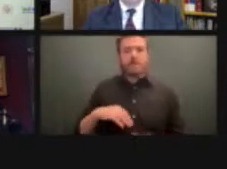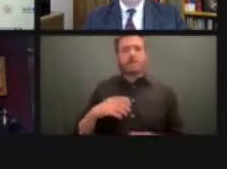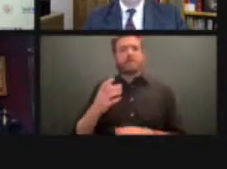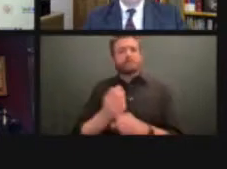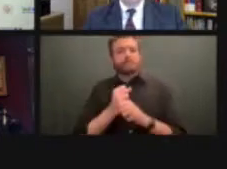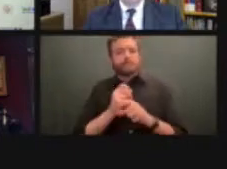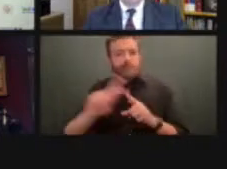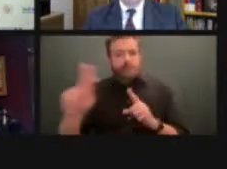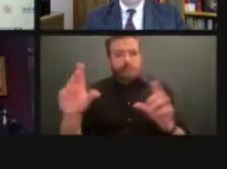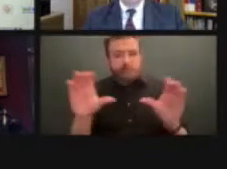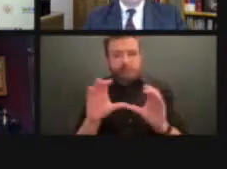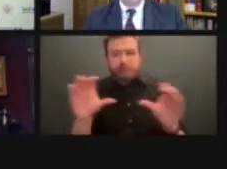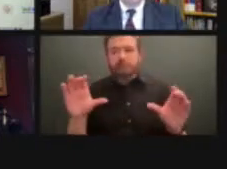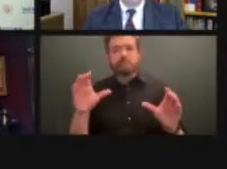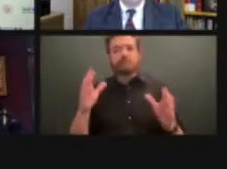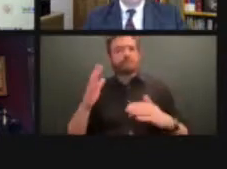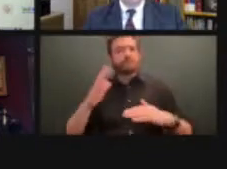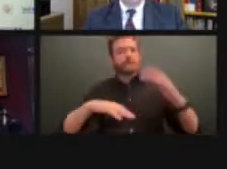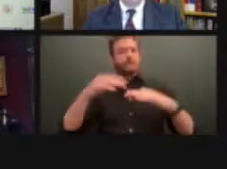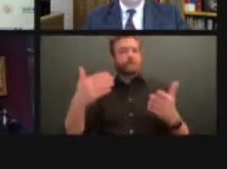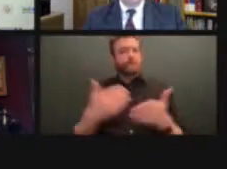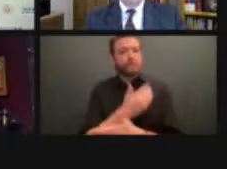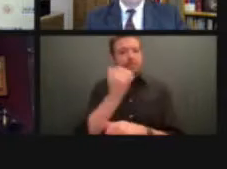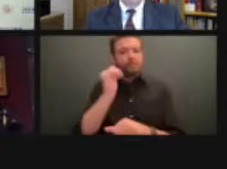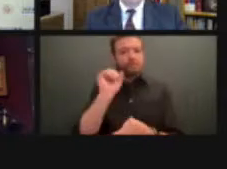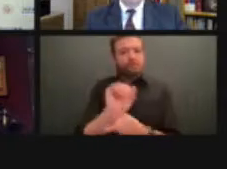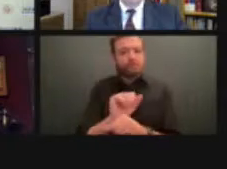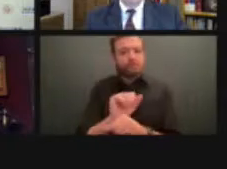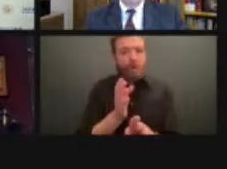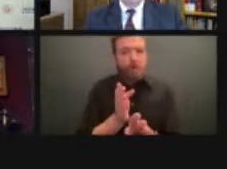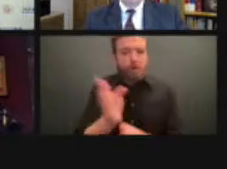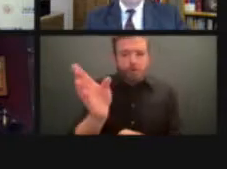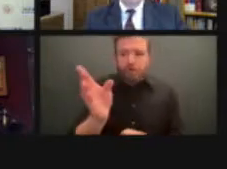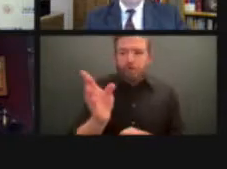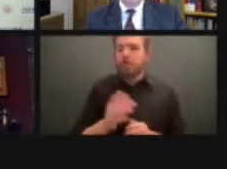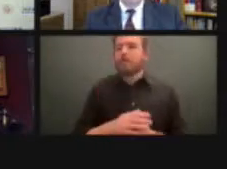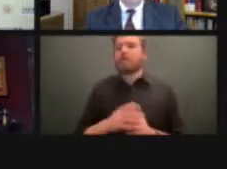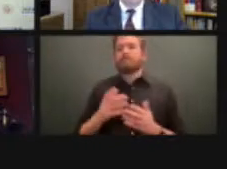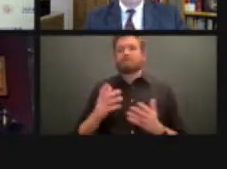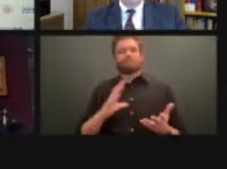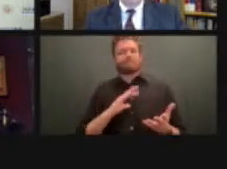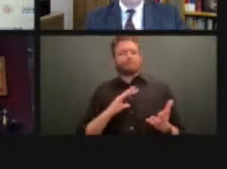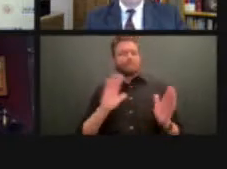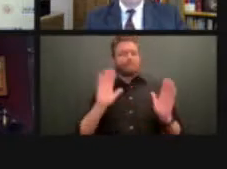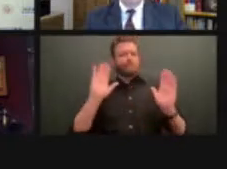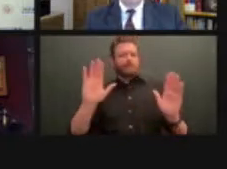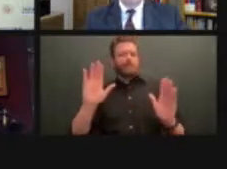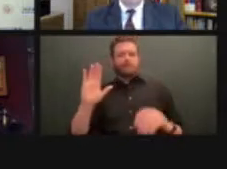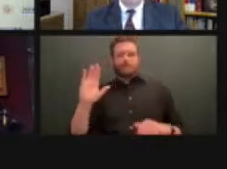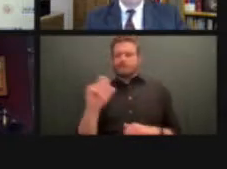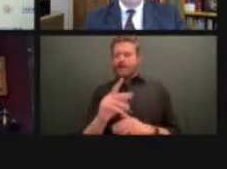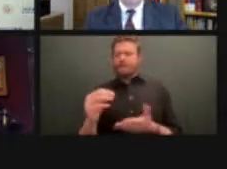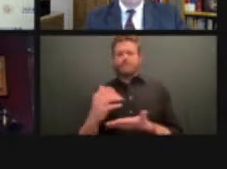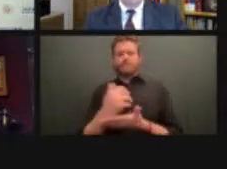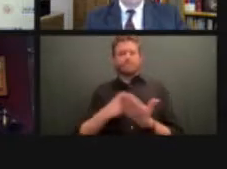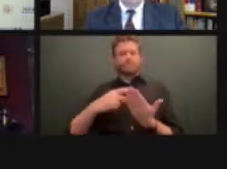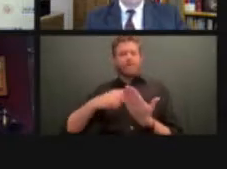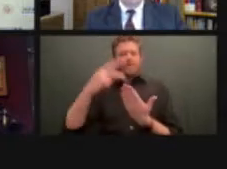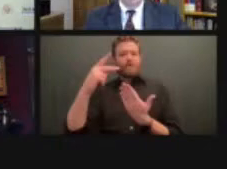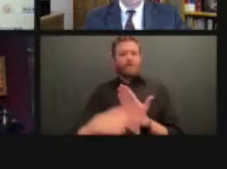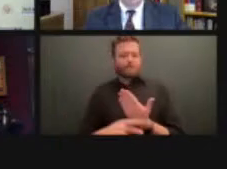exactly how Return and Earn is supposed to work. And we are grateful for George for being an early adopter. He and I spoke